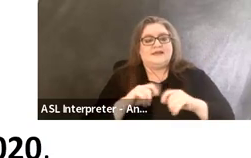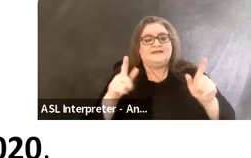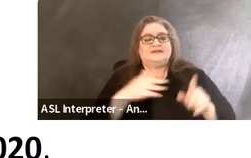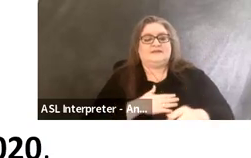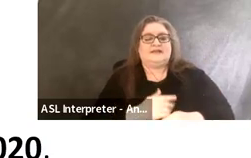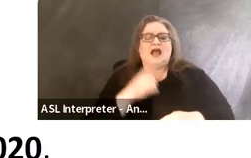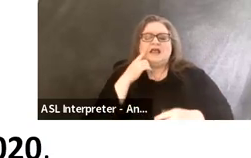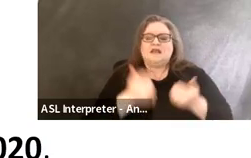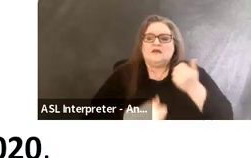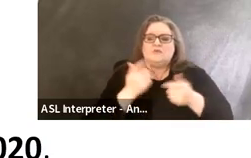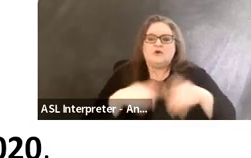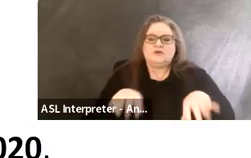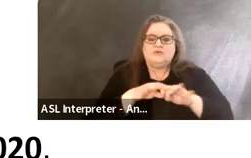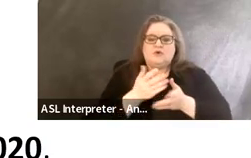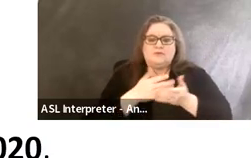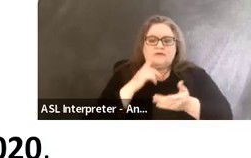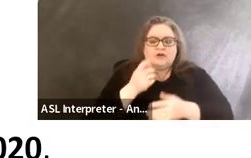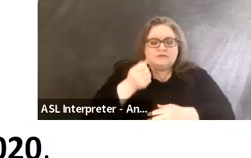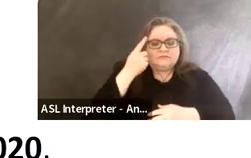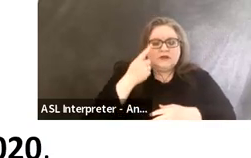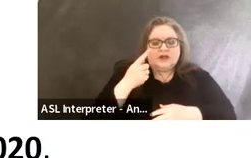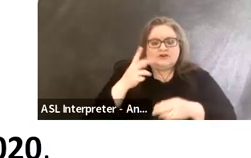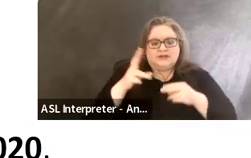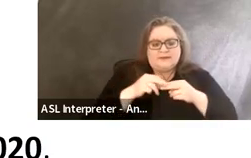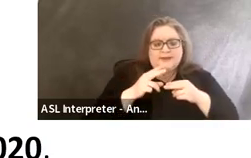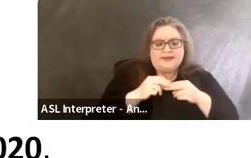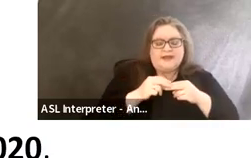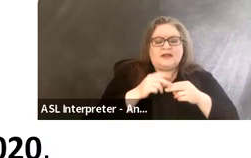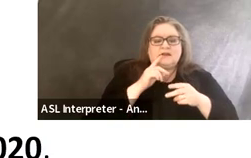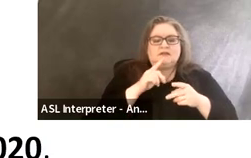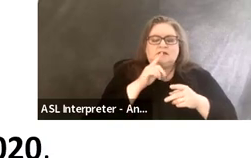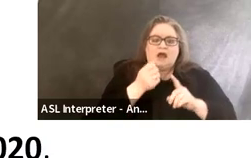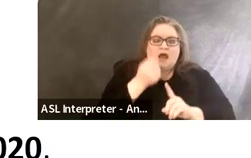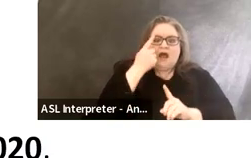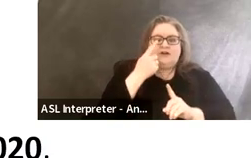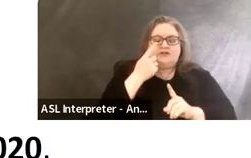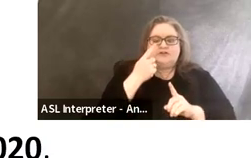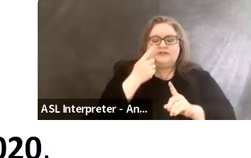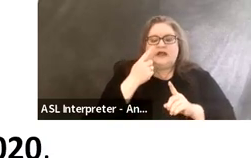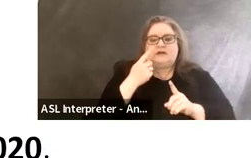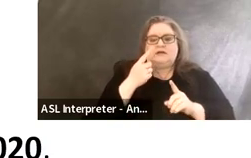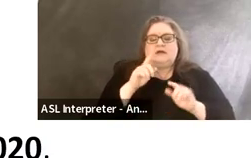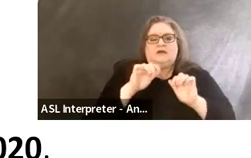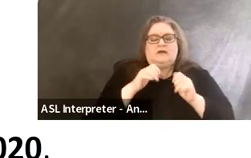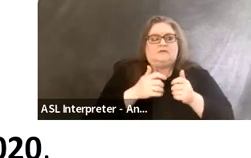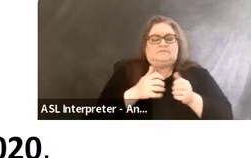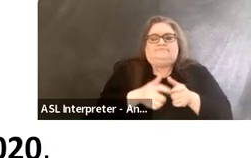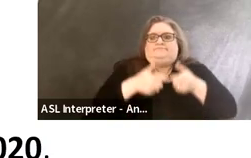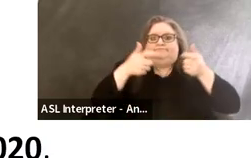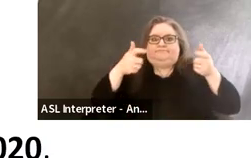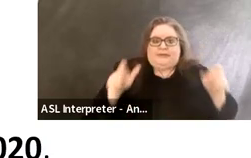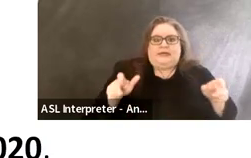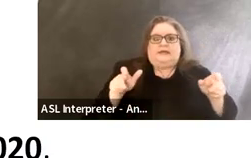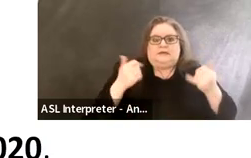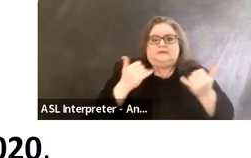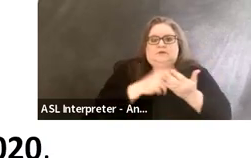most important pieces to understand Medicaid is to understand the enormity of it. I